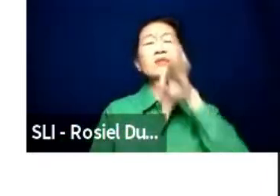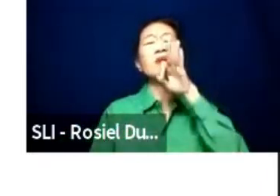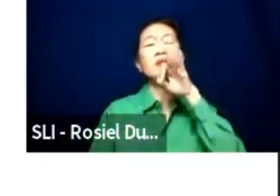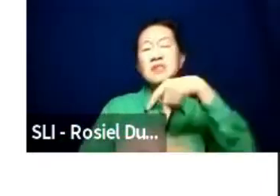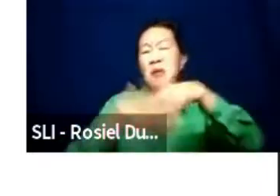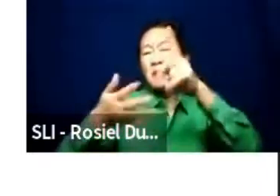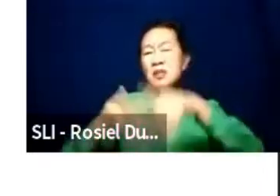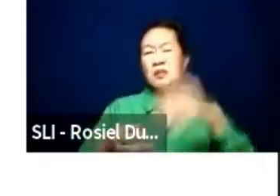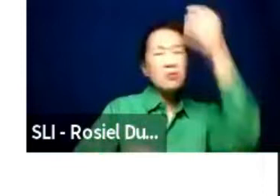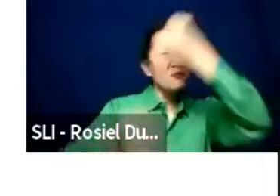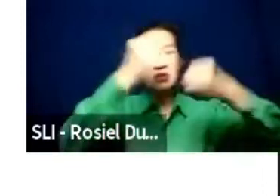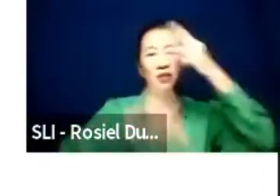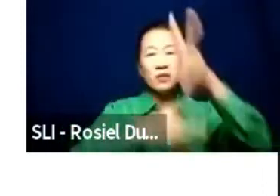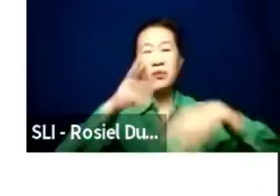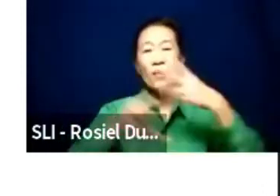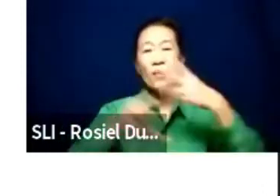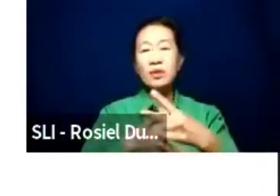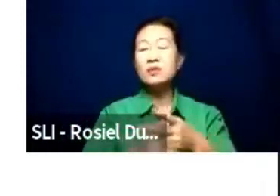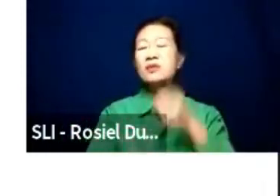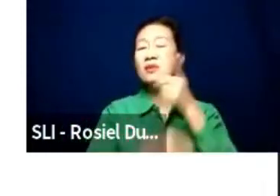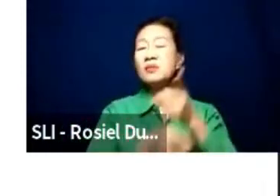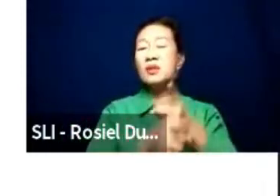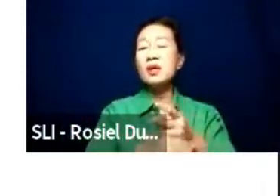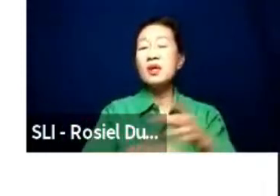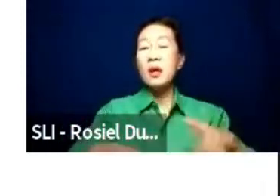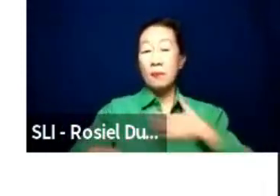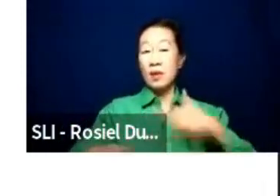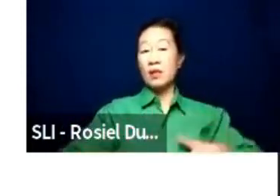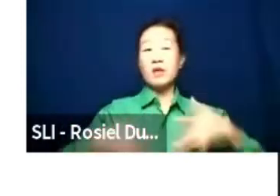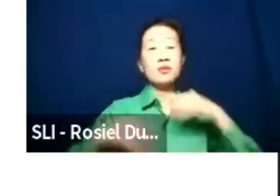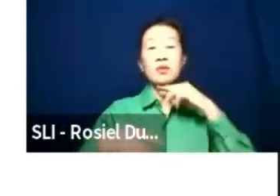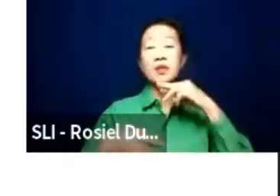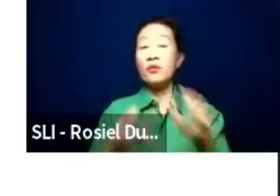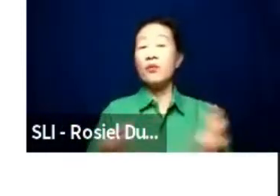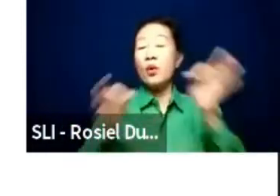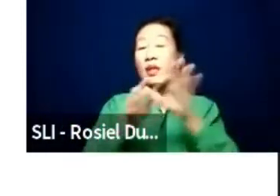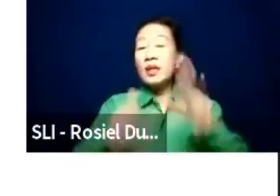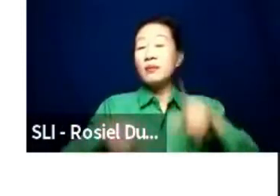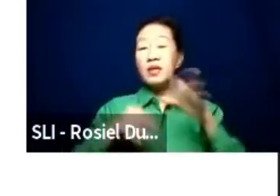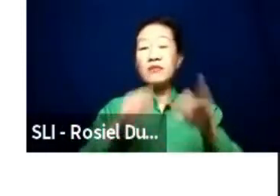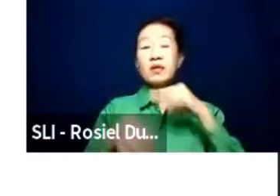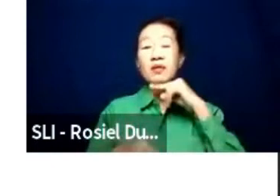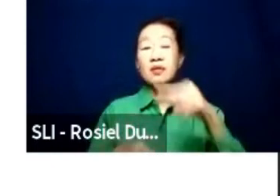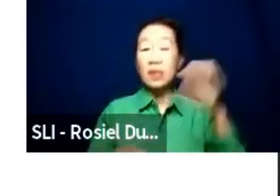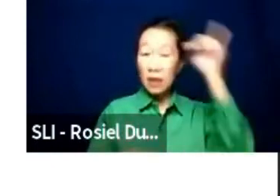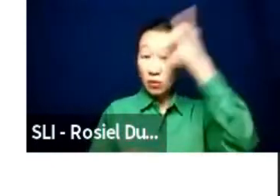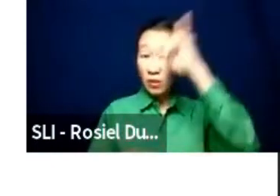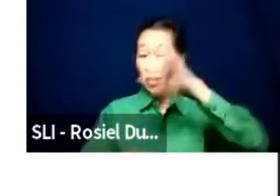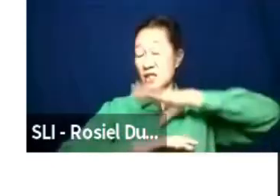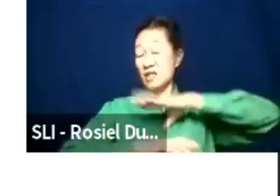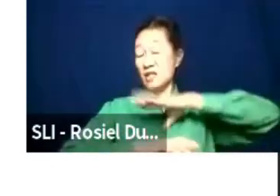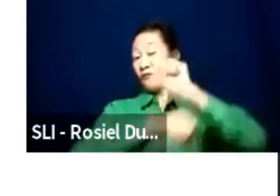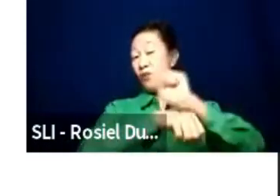sometimes confusing world. Certainly, my life would not be worth living if I did not have intellectually satisfying